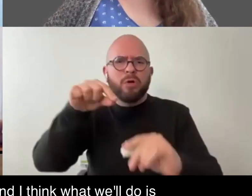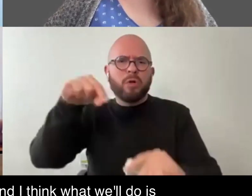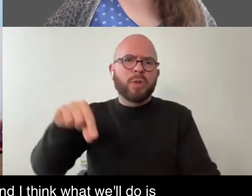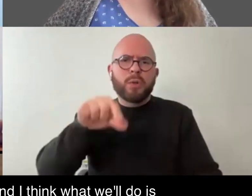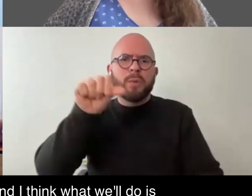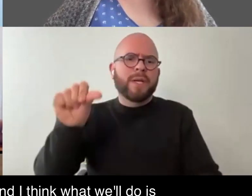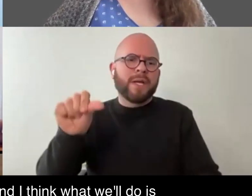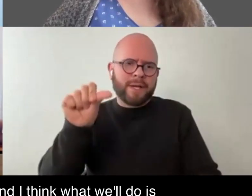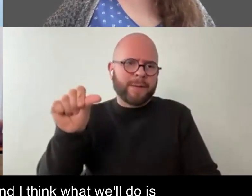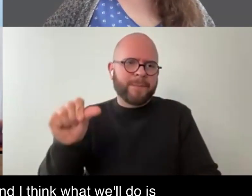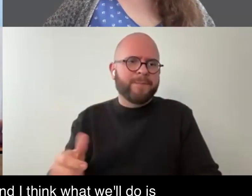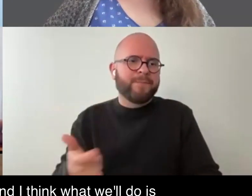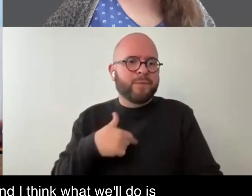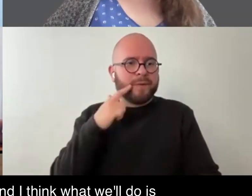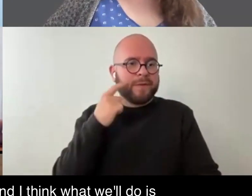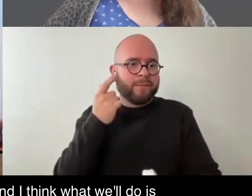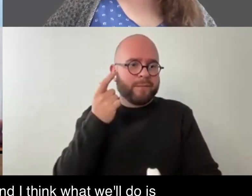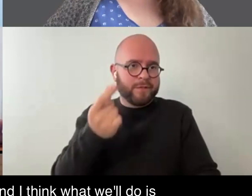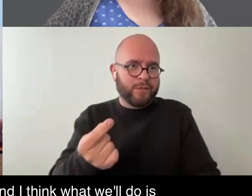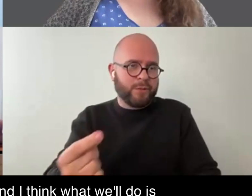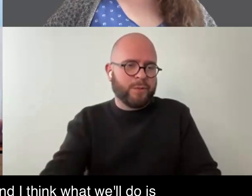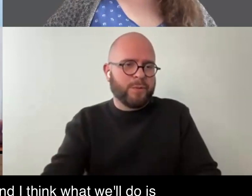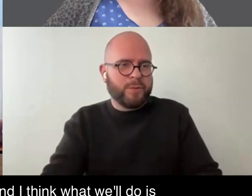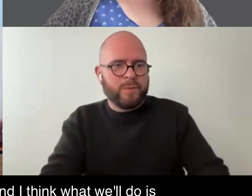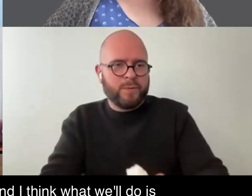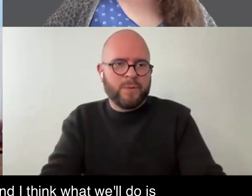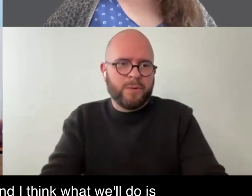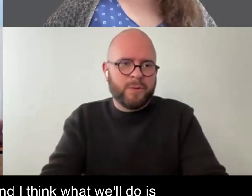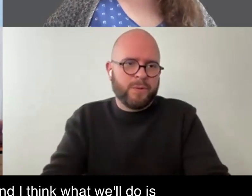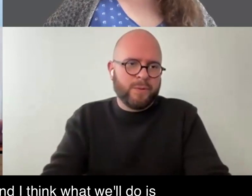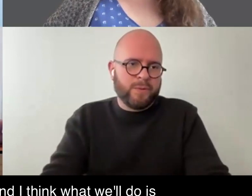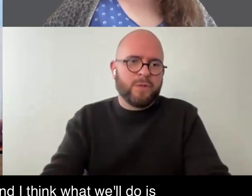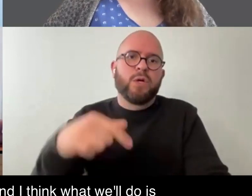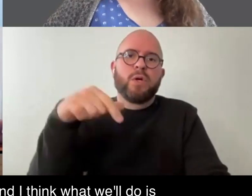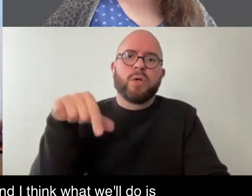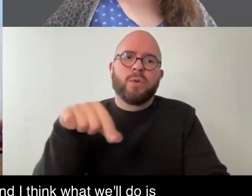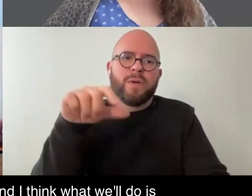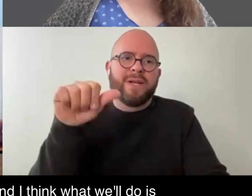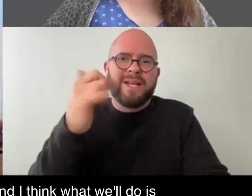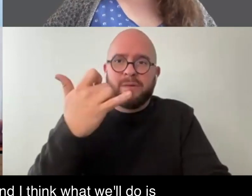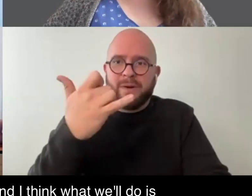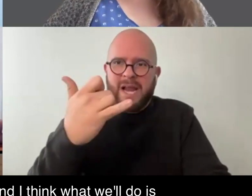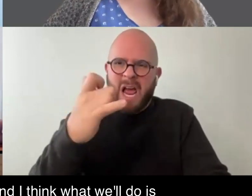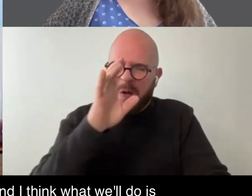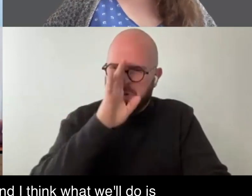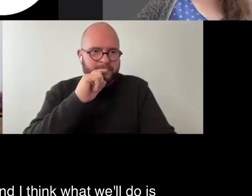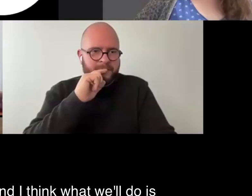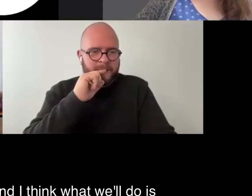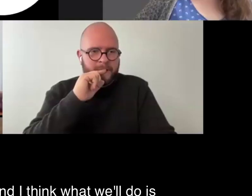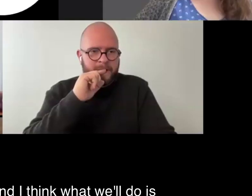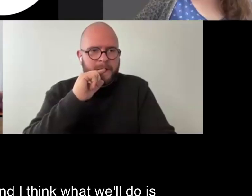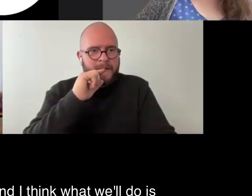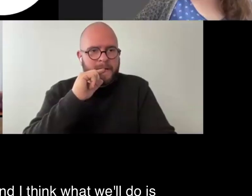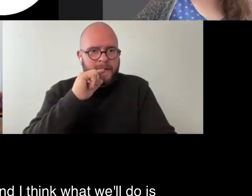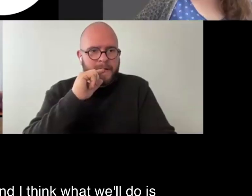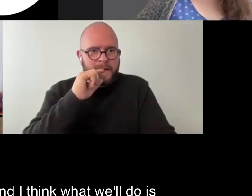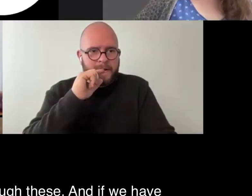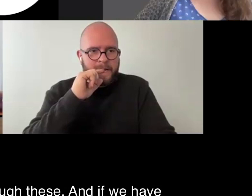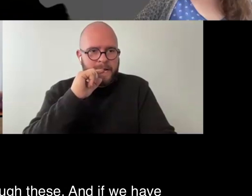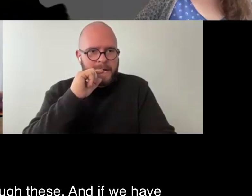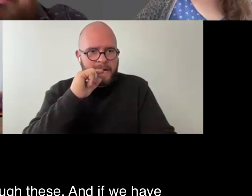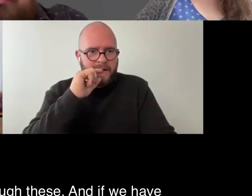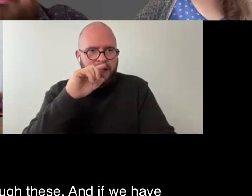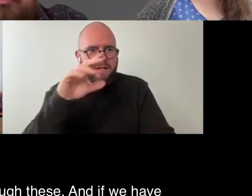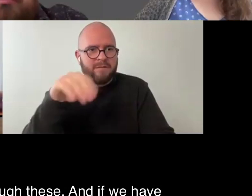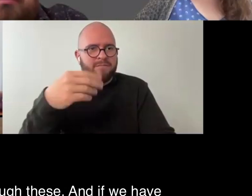I think what we'll do is actually go to the Q&A right now and give space